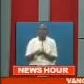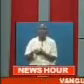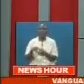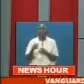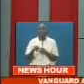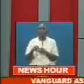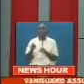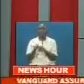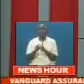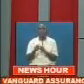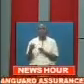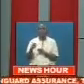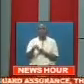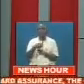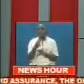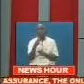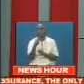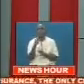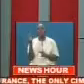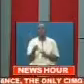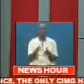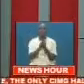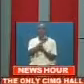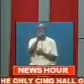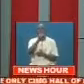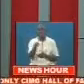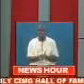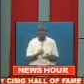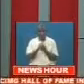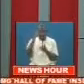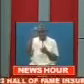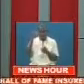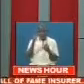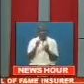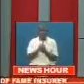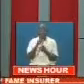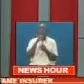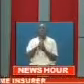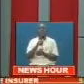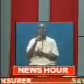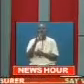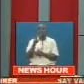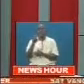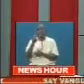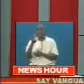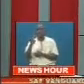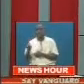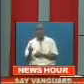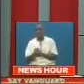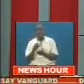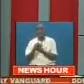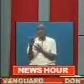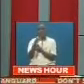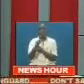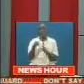exchange, but he is also a few of those who always ask questions. The man at the center of this story is 78 years old with shares